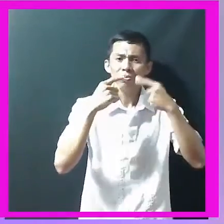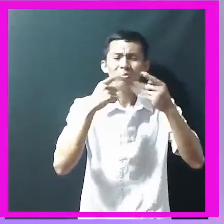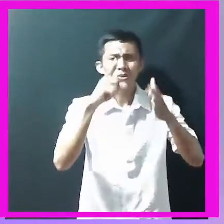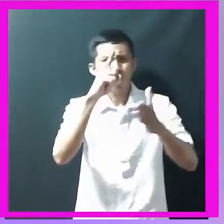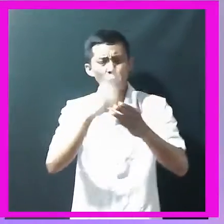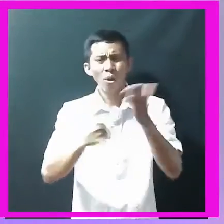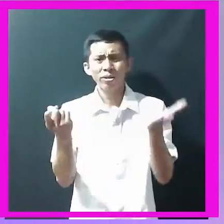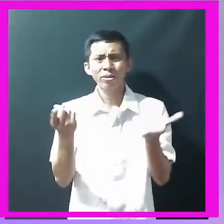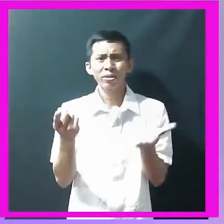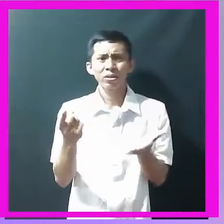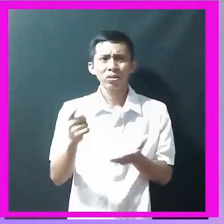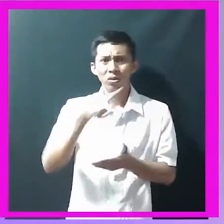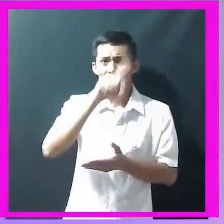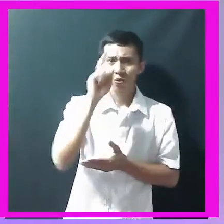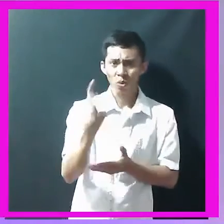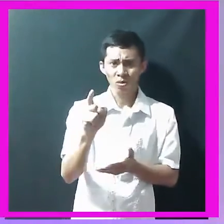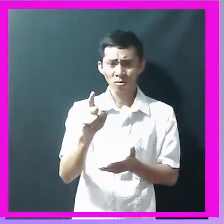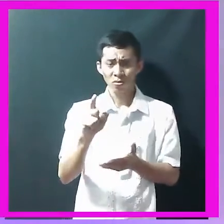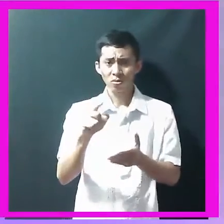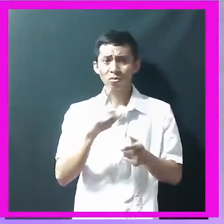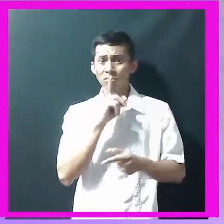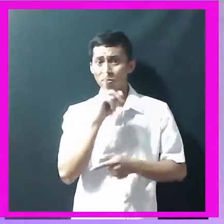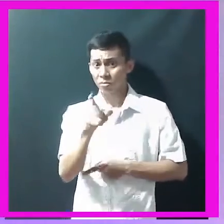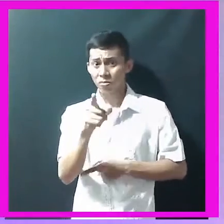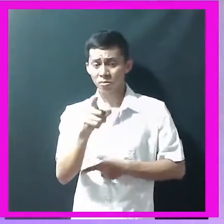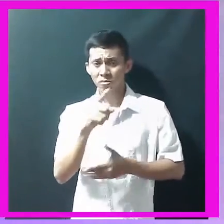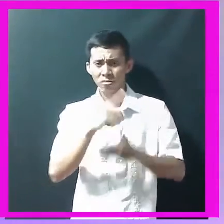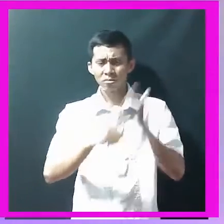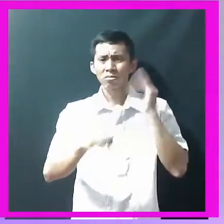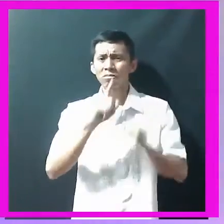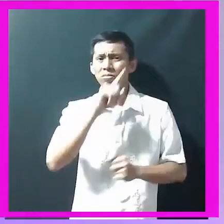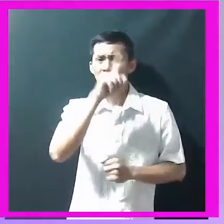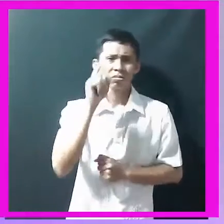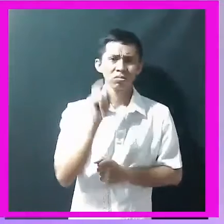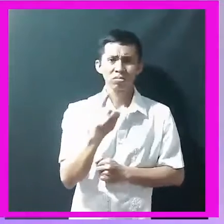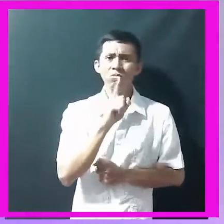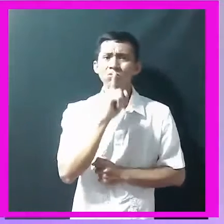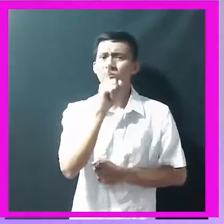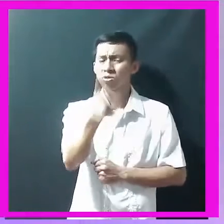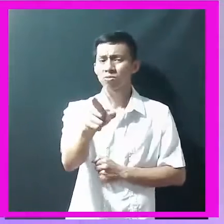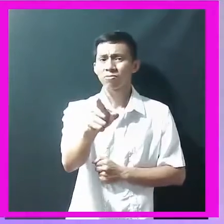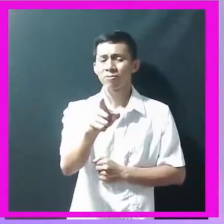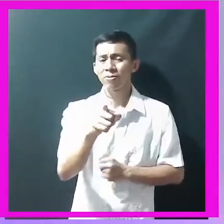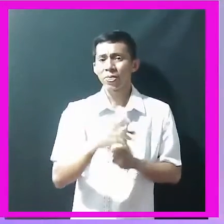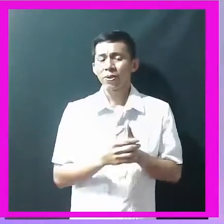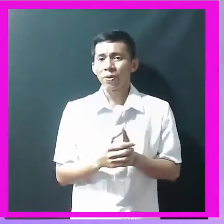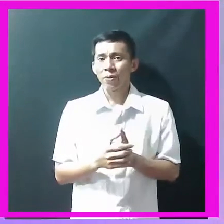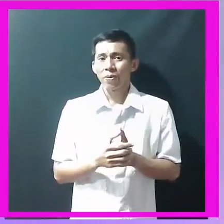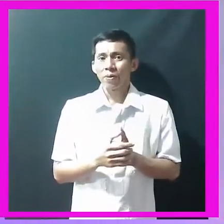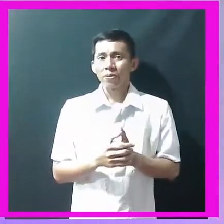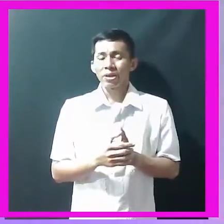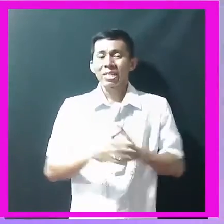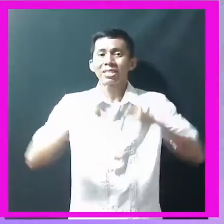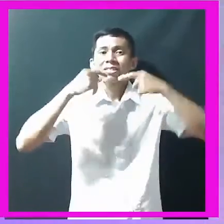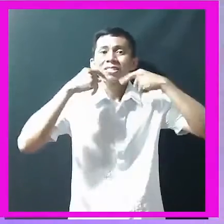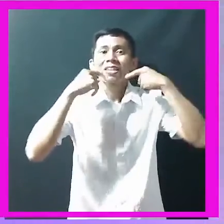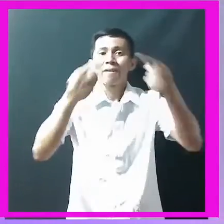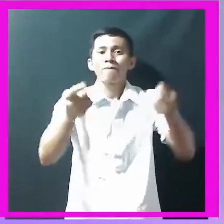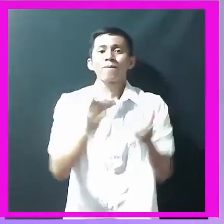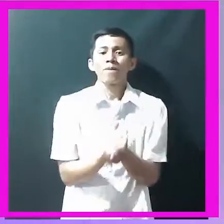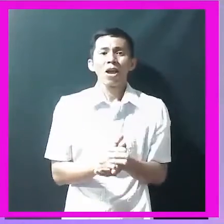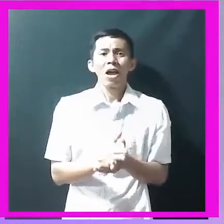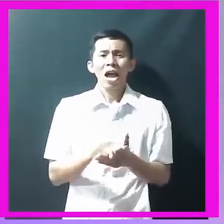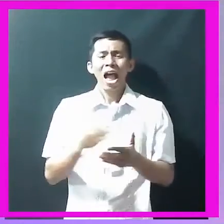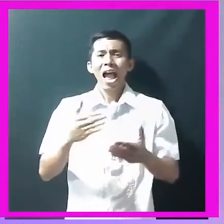What is truth? What is truth? And when he said this, he